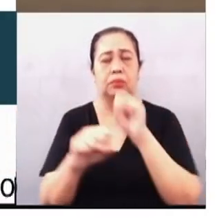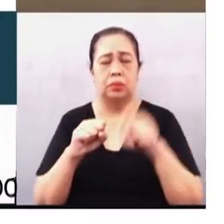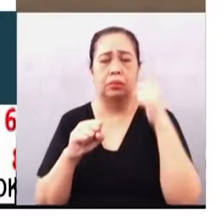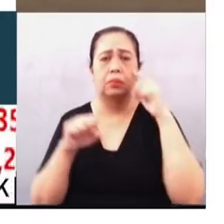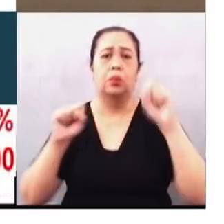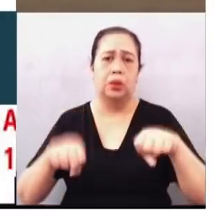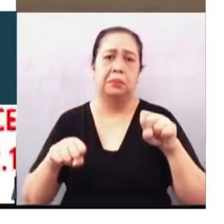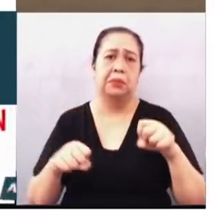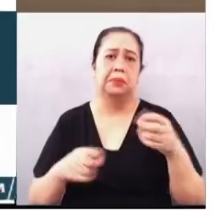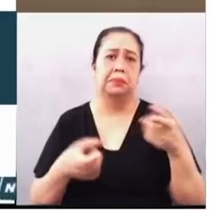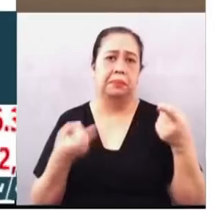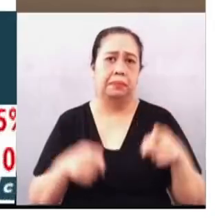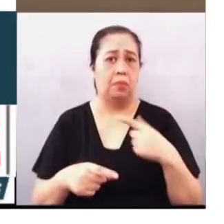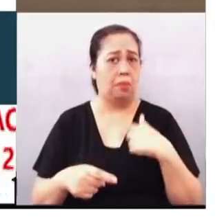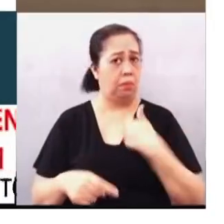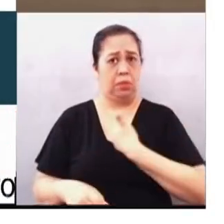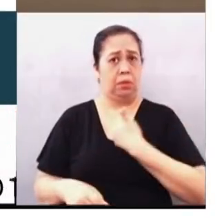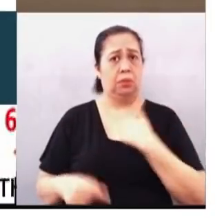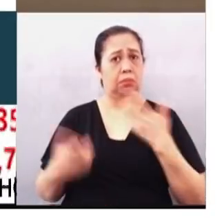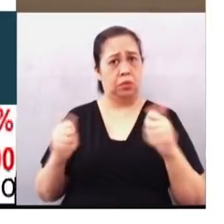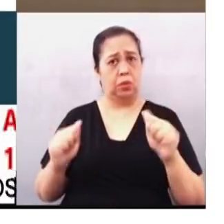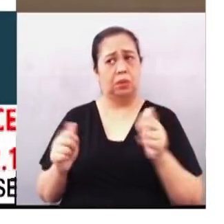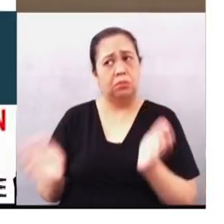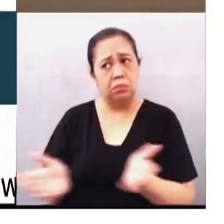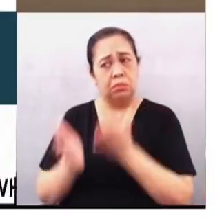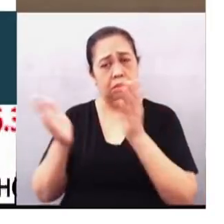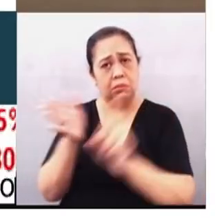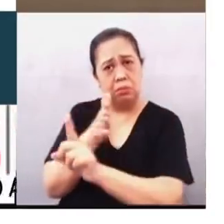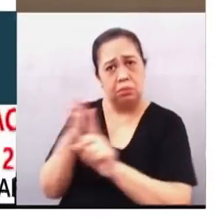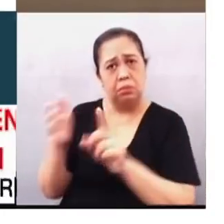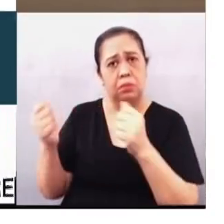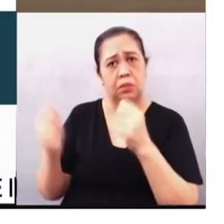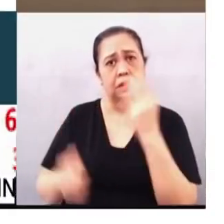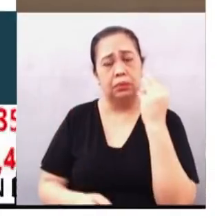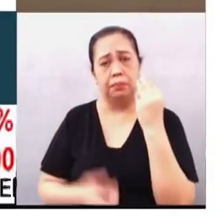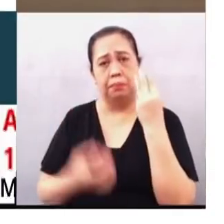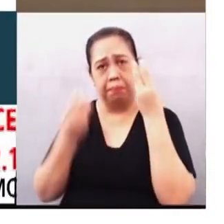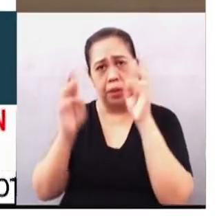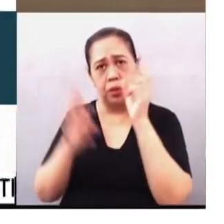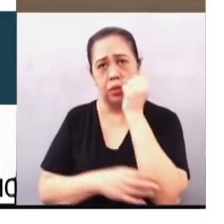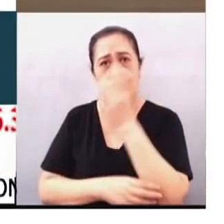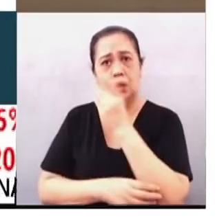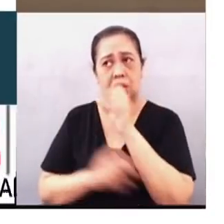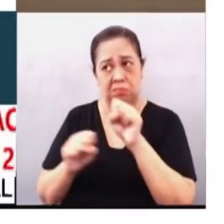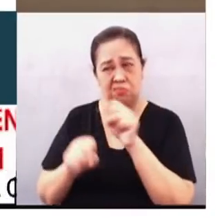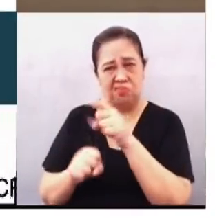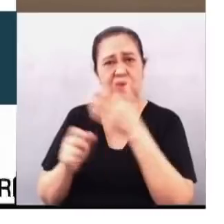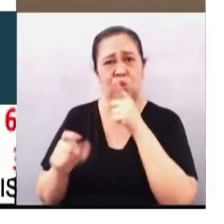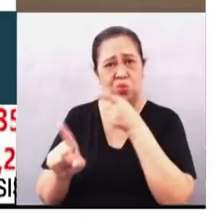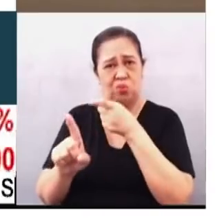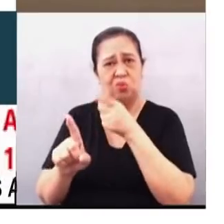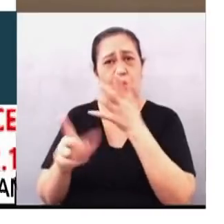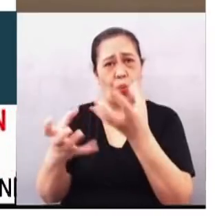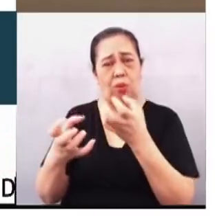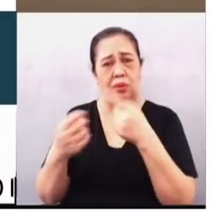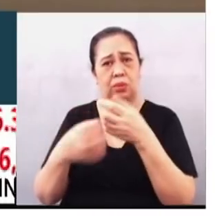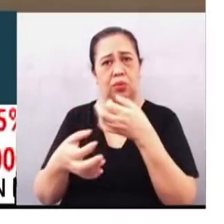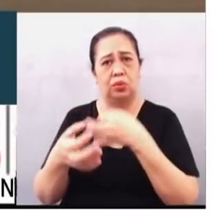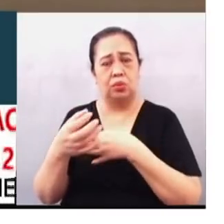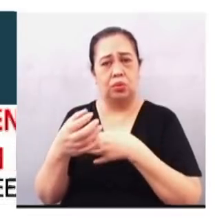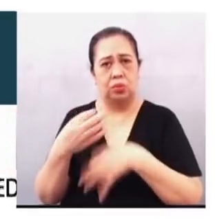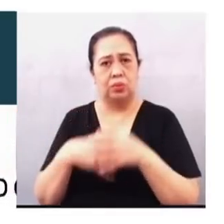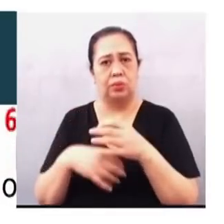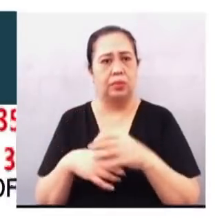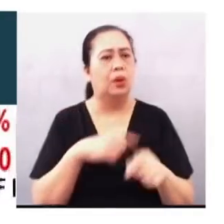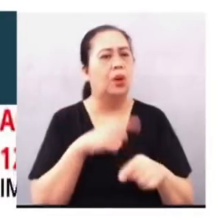mangyari. And I myself, I'm trying to convince Mayor Sara na kung pwede, siya talagang tumakbo. When was the last time that you talked